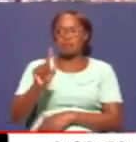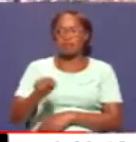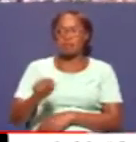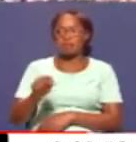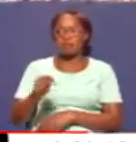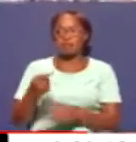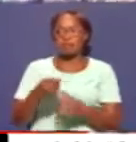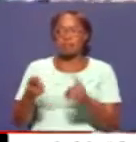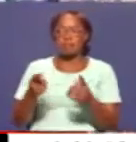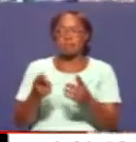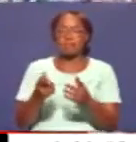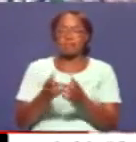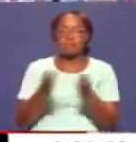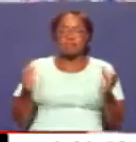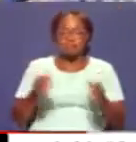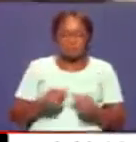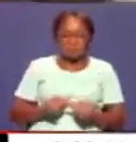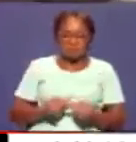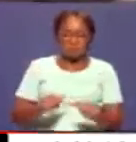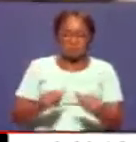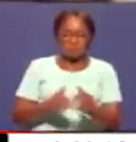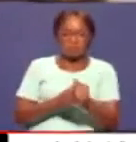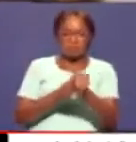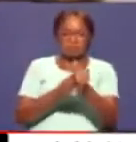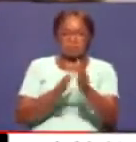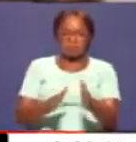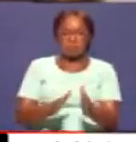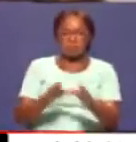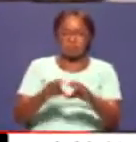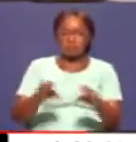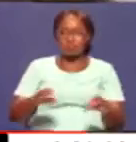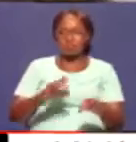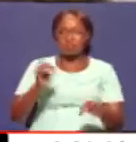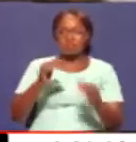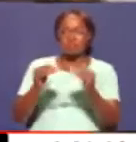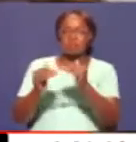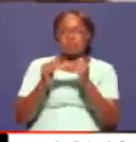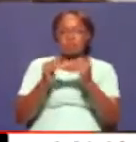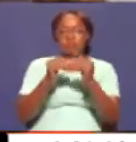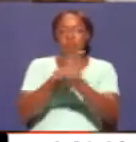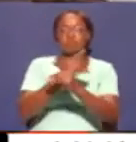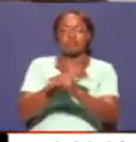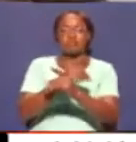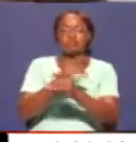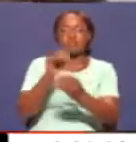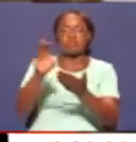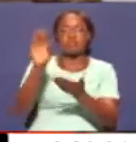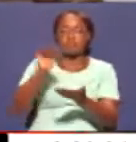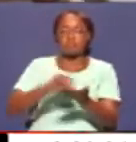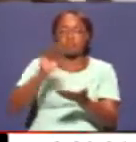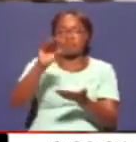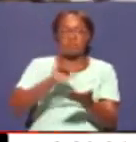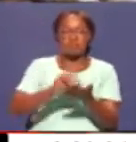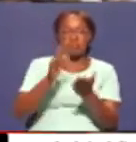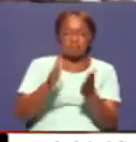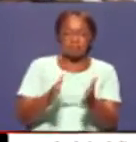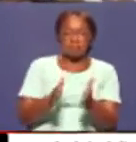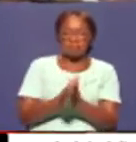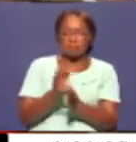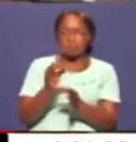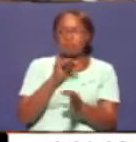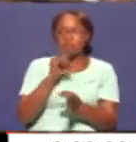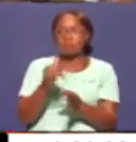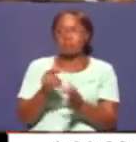baskets. As market leaders, we have to be the first level of defense for our shoppers. If we are not, then we are going to have